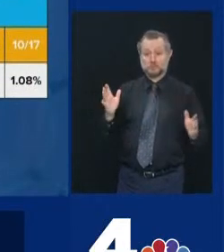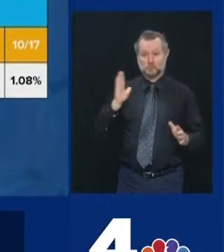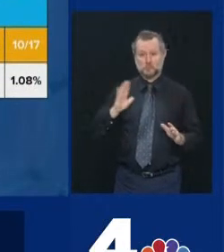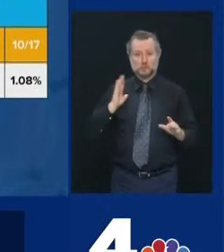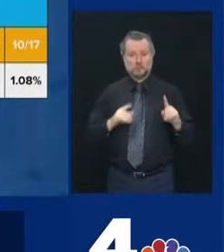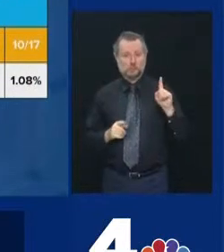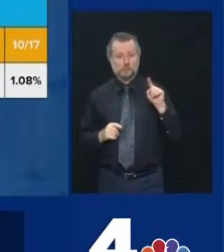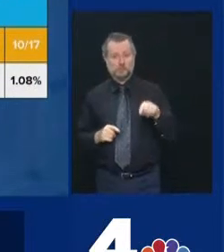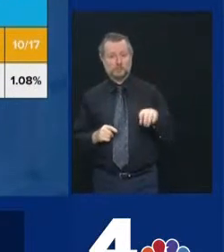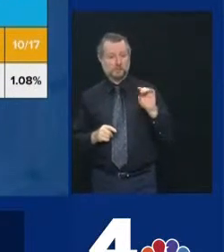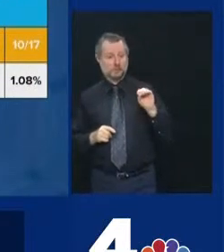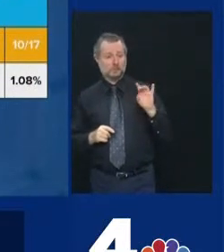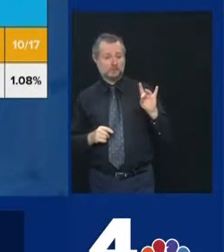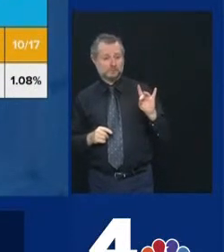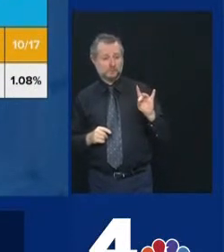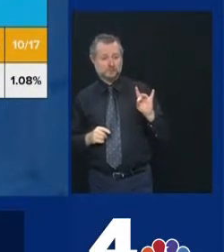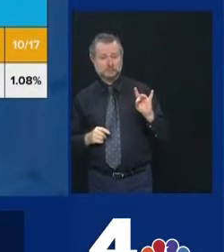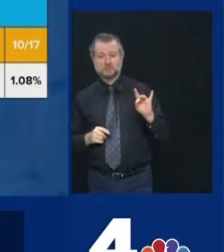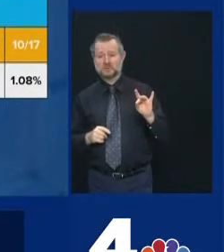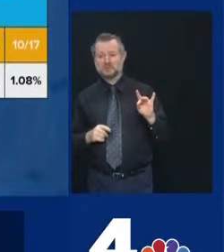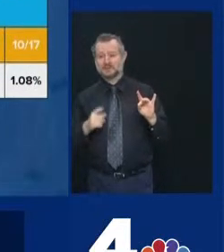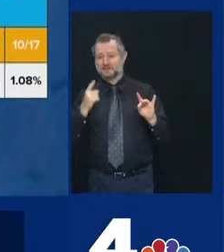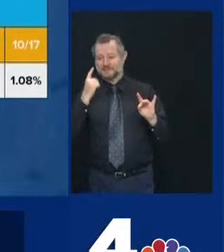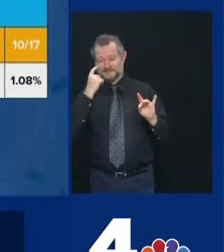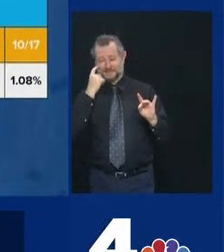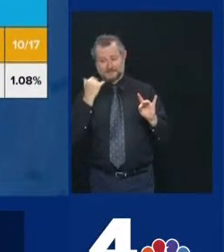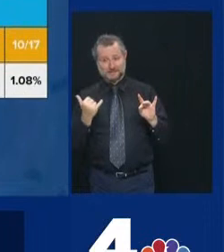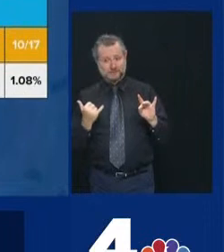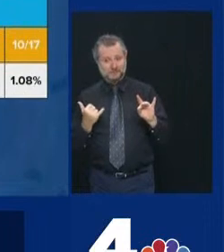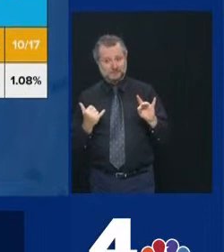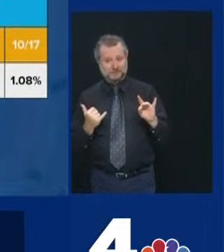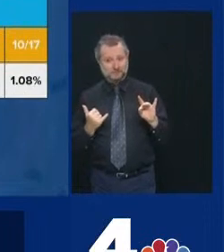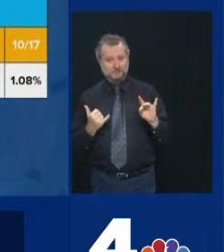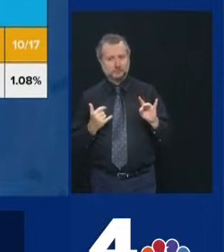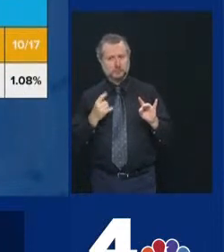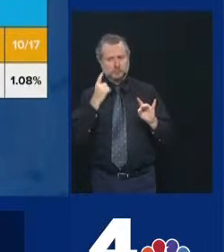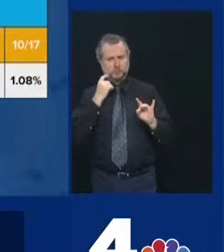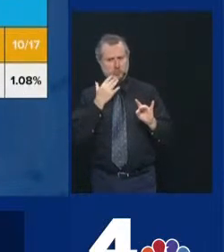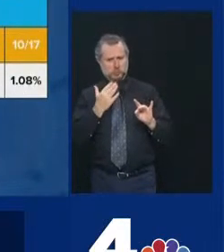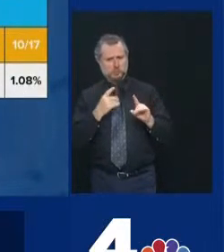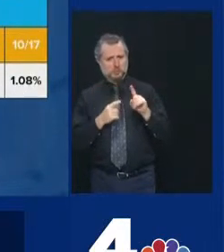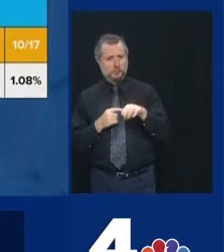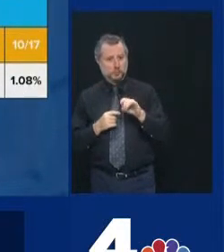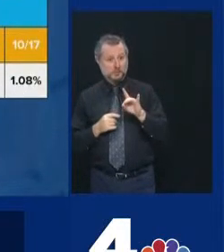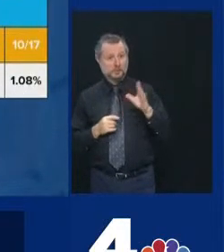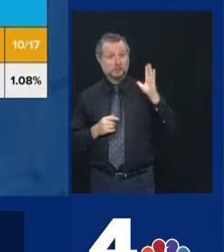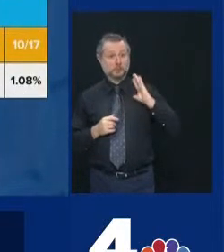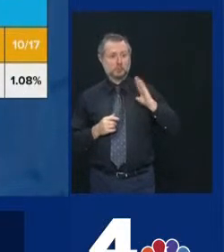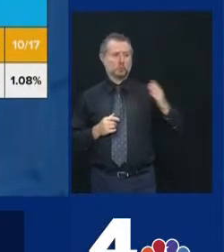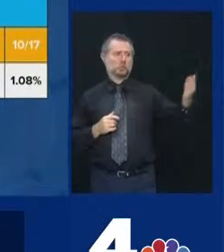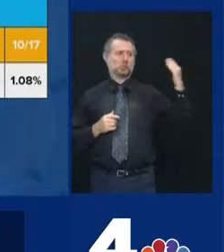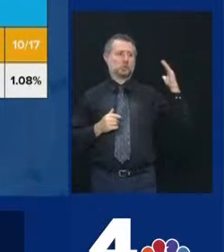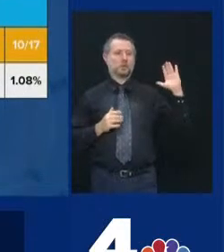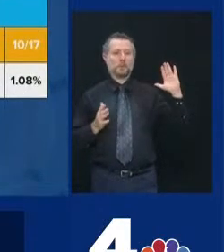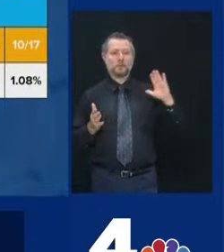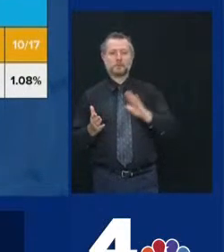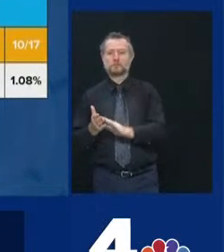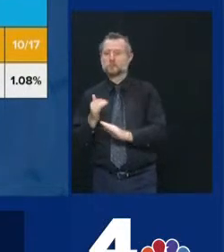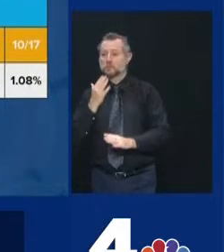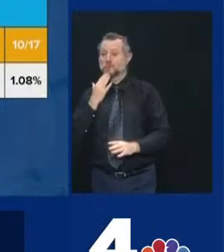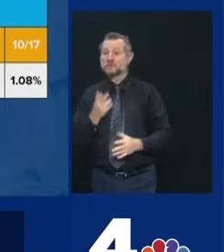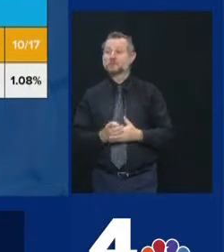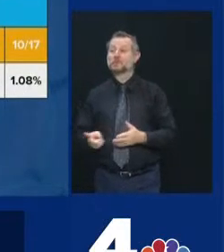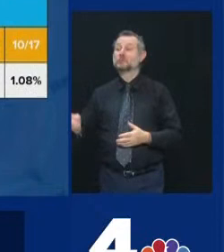1.08, which is great. Great. When you look at the past 2